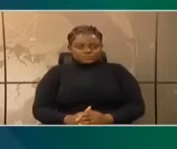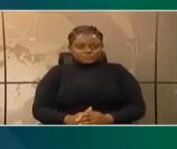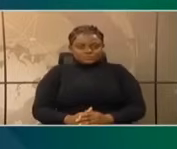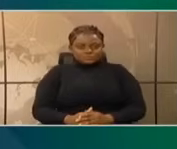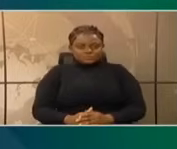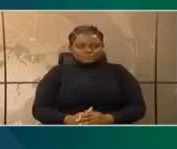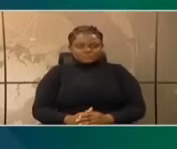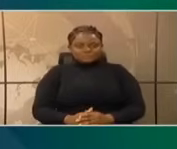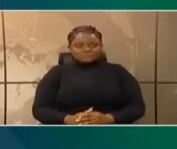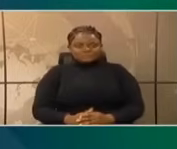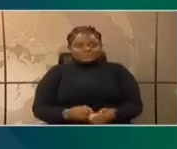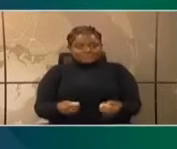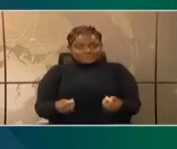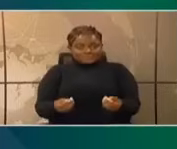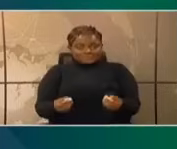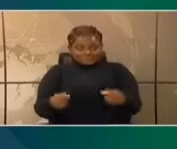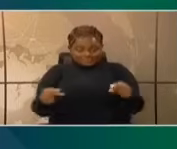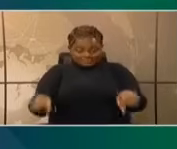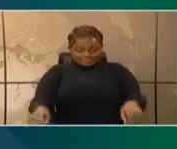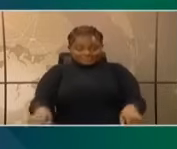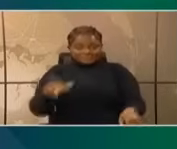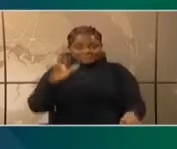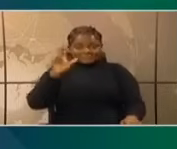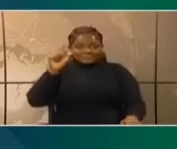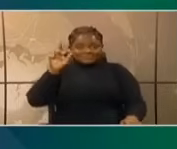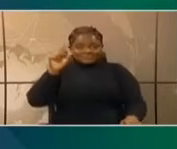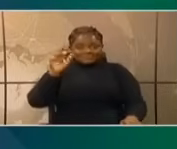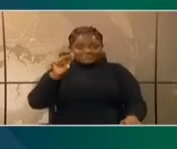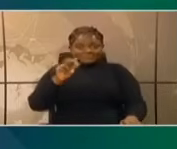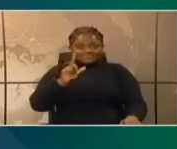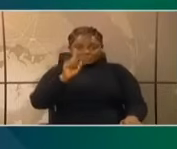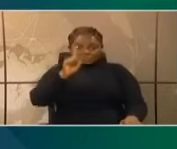50,000. Hello. As I say, turn in class. I say so. One pro